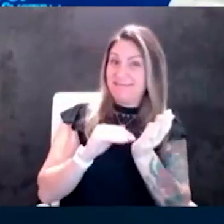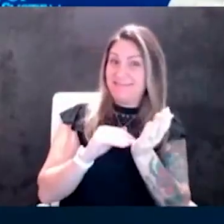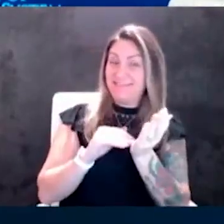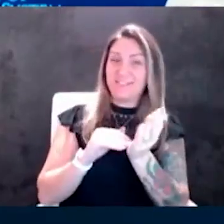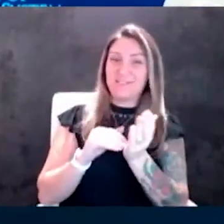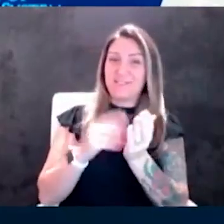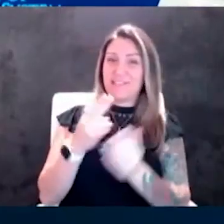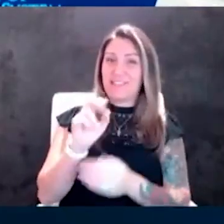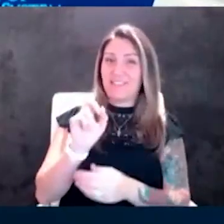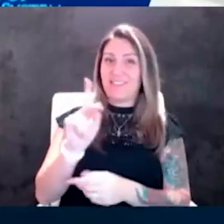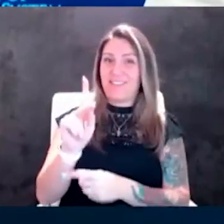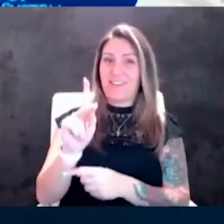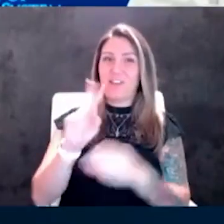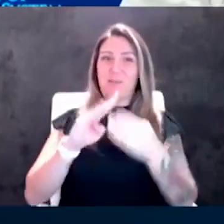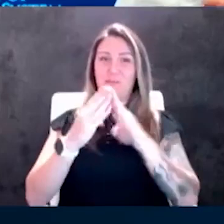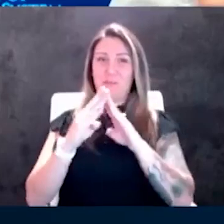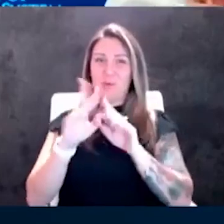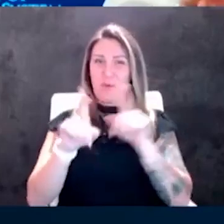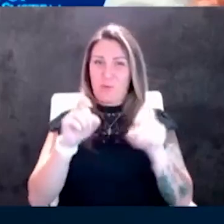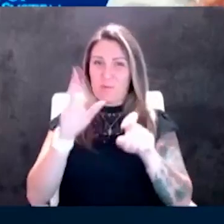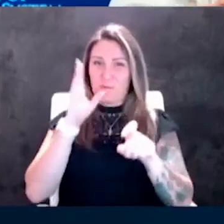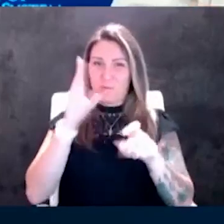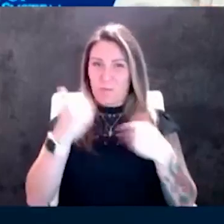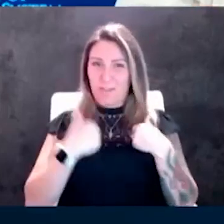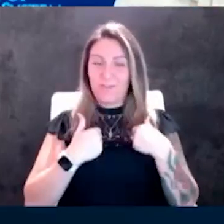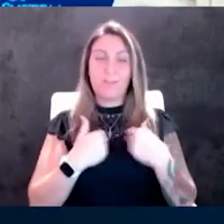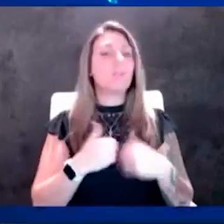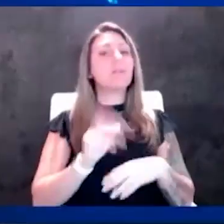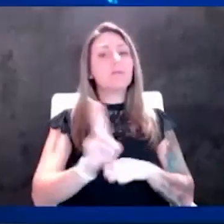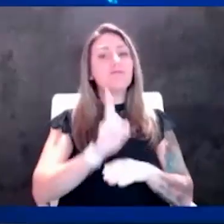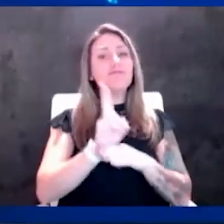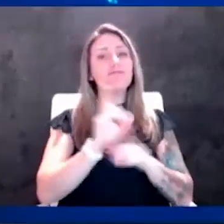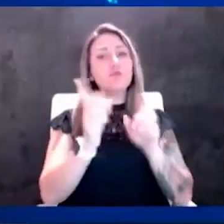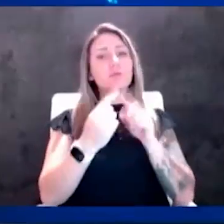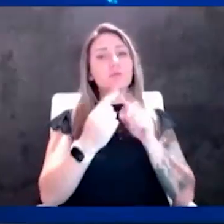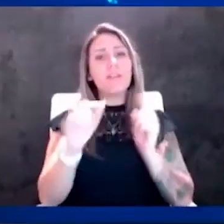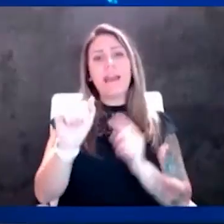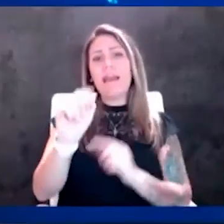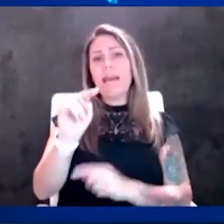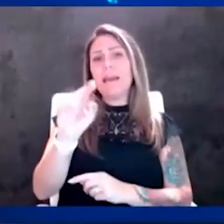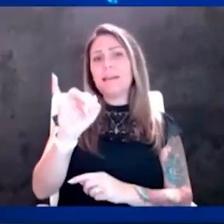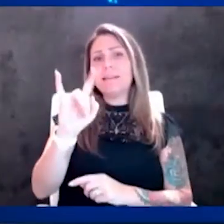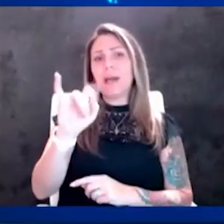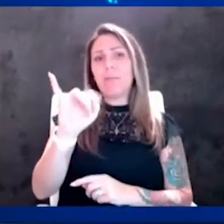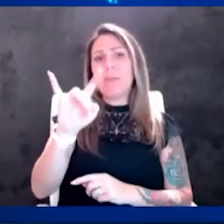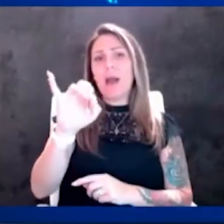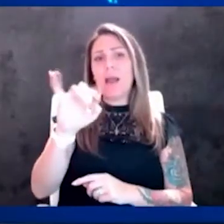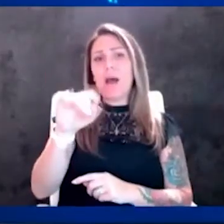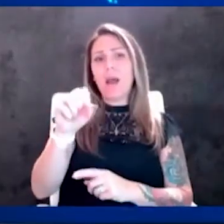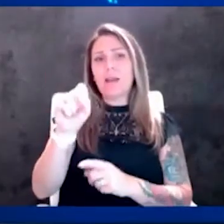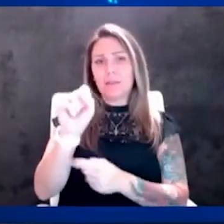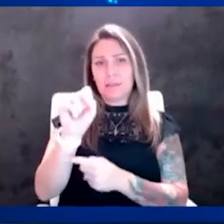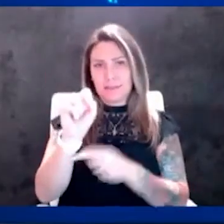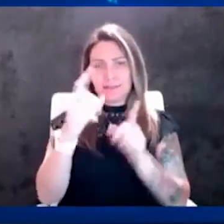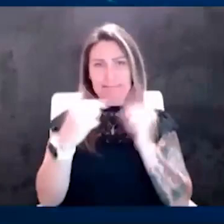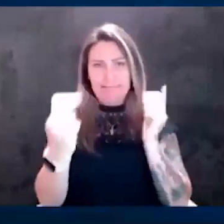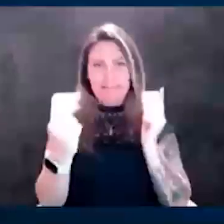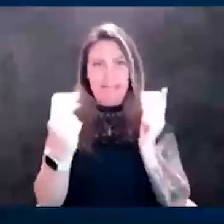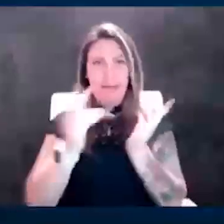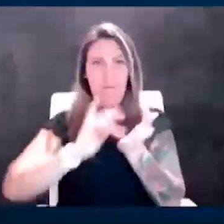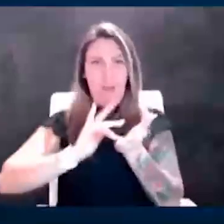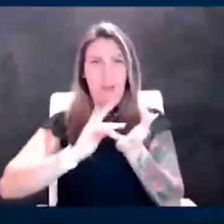you. This use of antibiotics is a big deal. So this week is Antibiotic